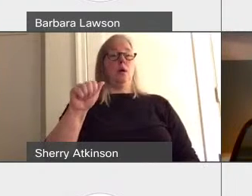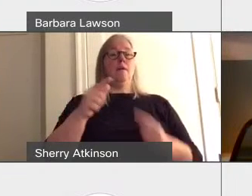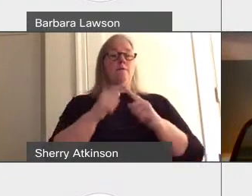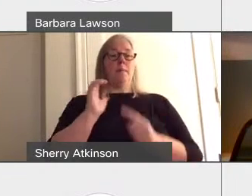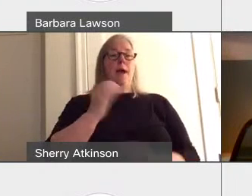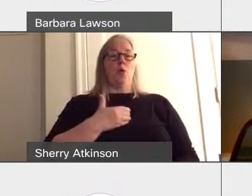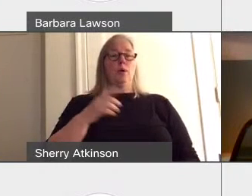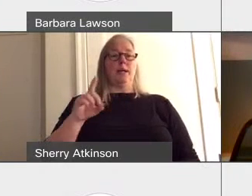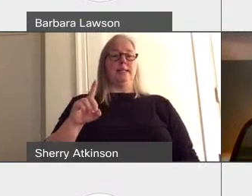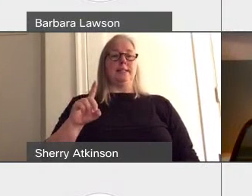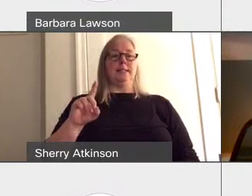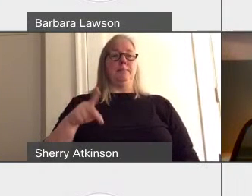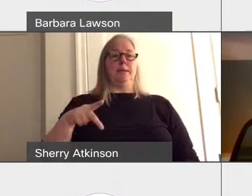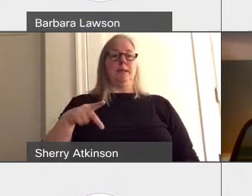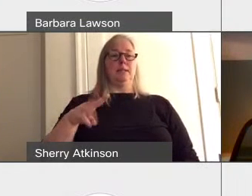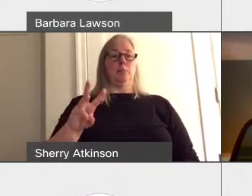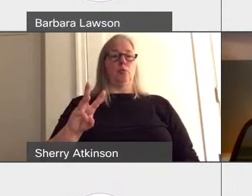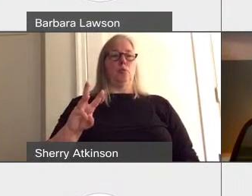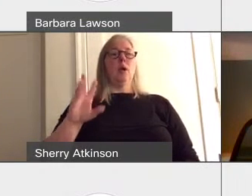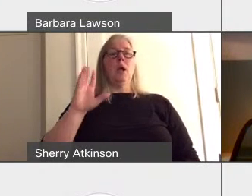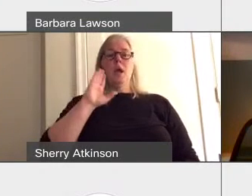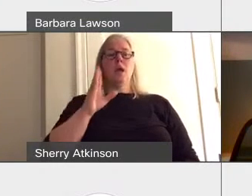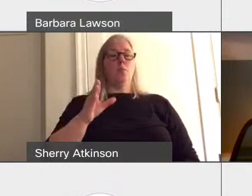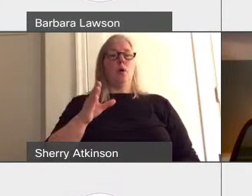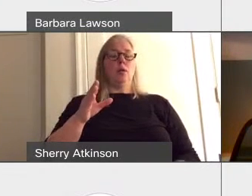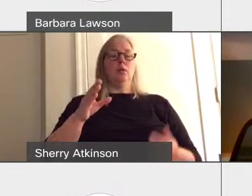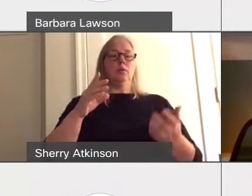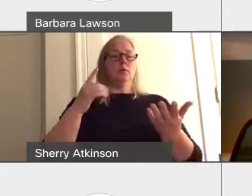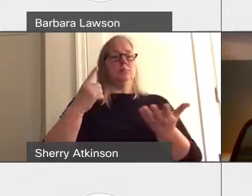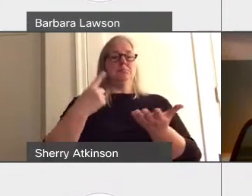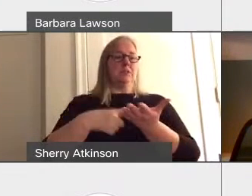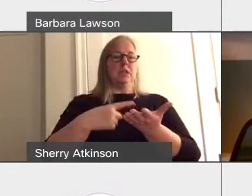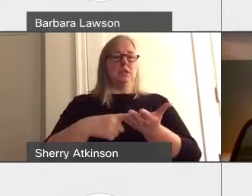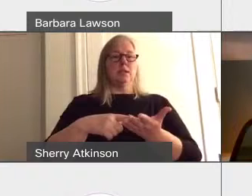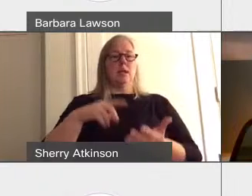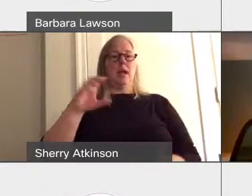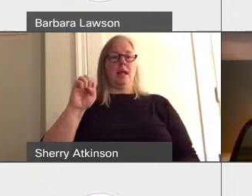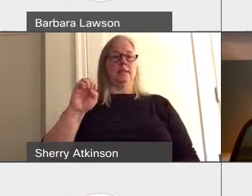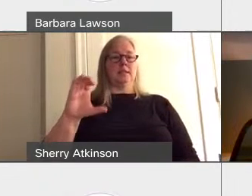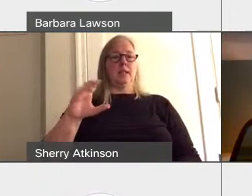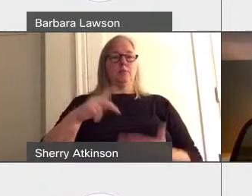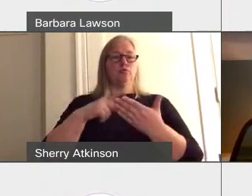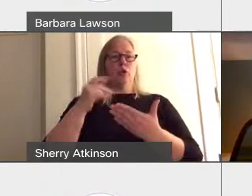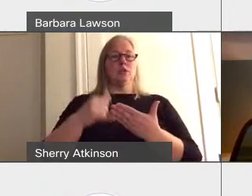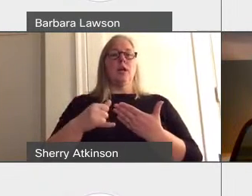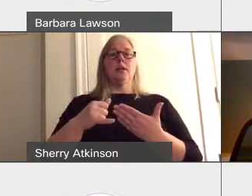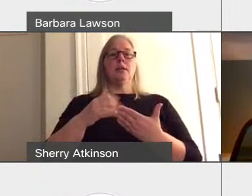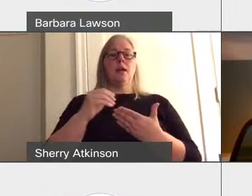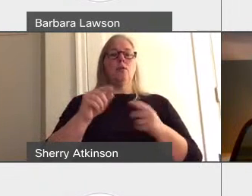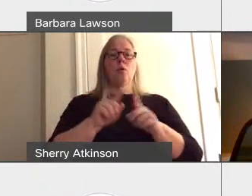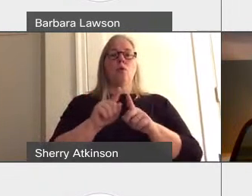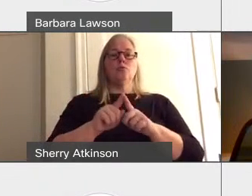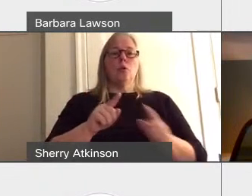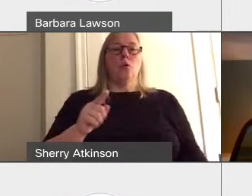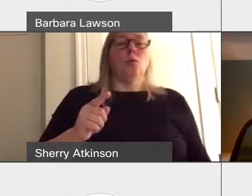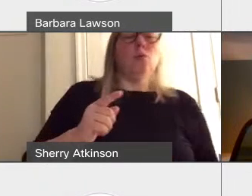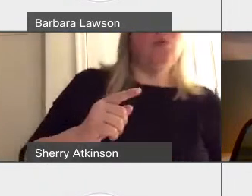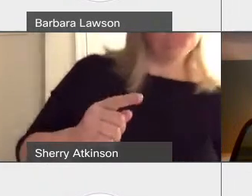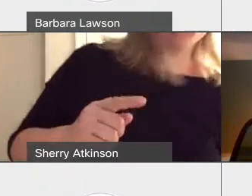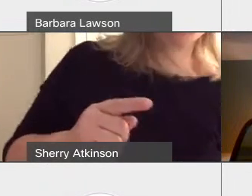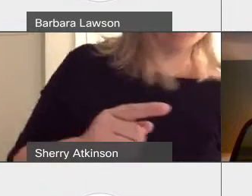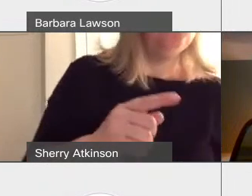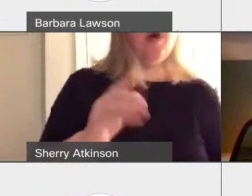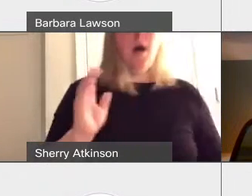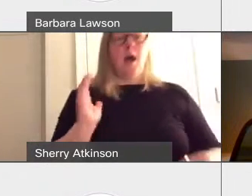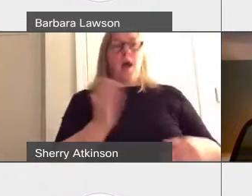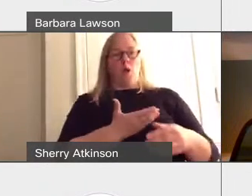he's going to cover subjects on both Ellicott City projects and also stormwater project needs in general. So